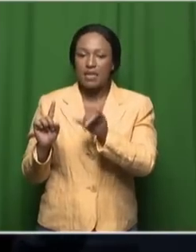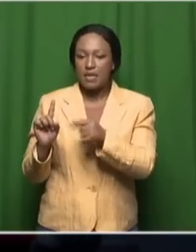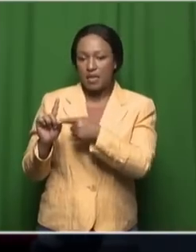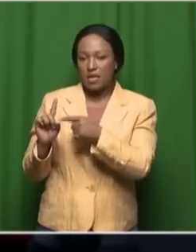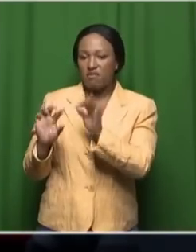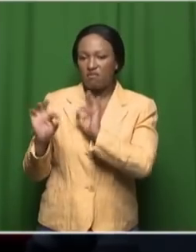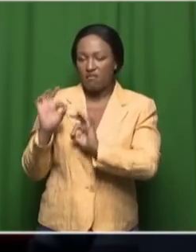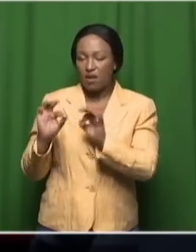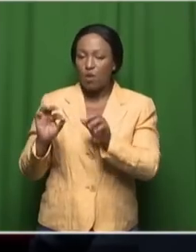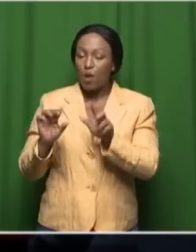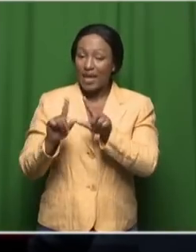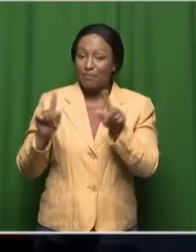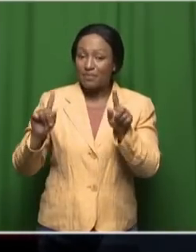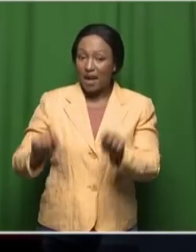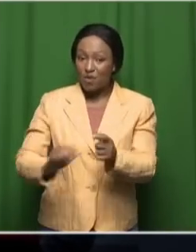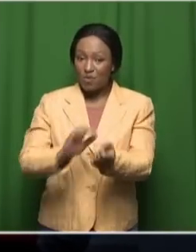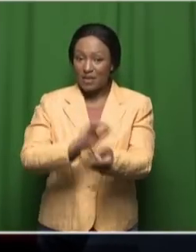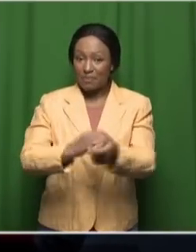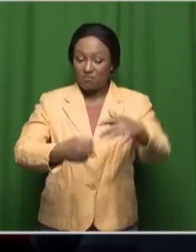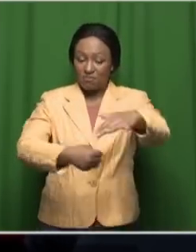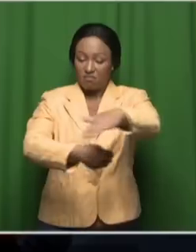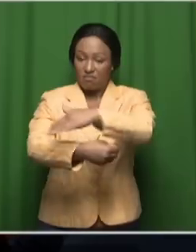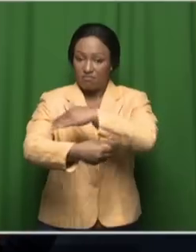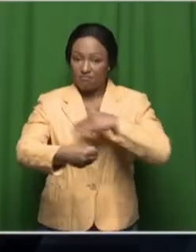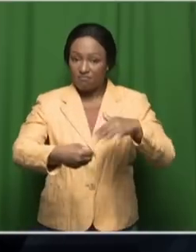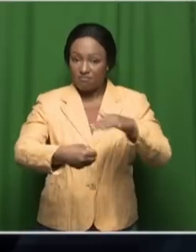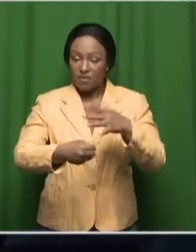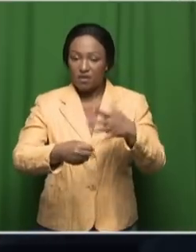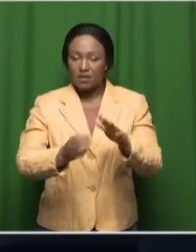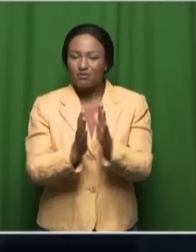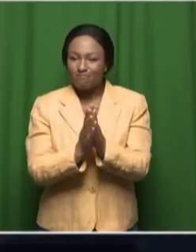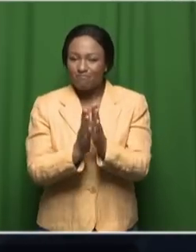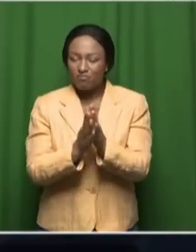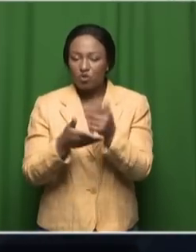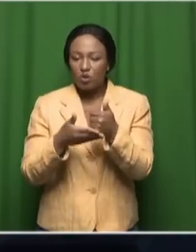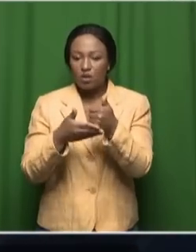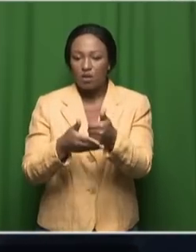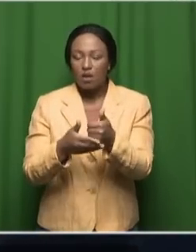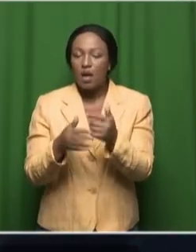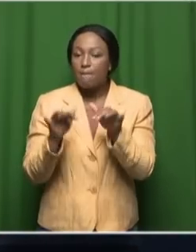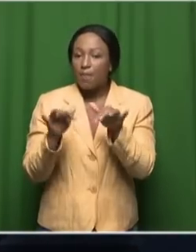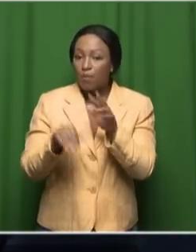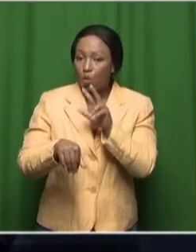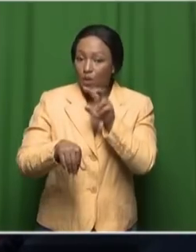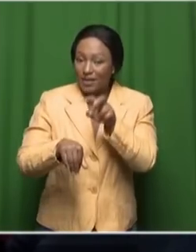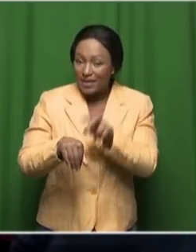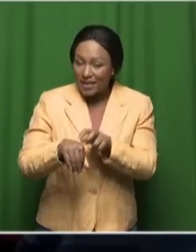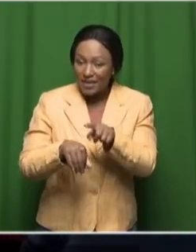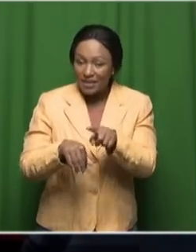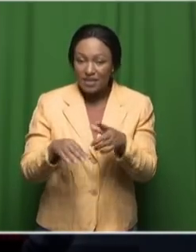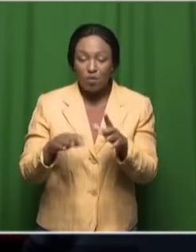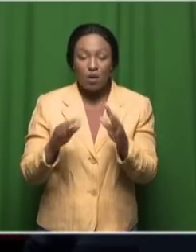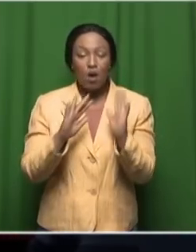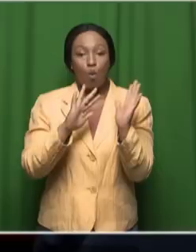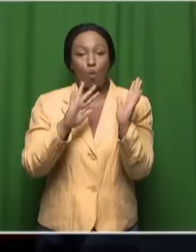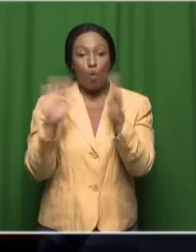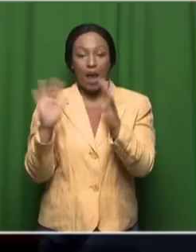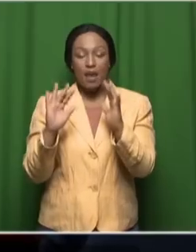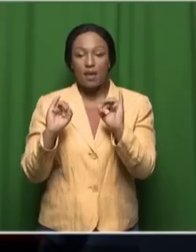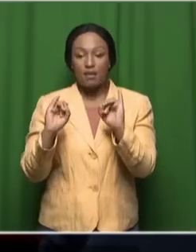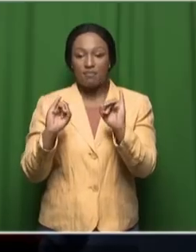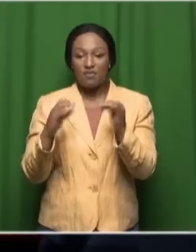Town, and also then that appeal for assistance. As we know, the numbers of people in need due to the severe weather conditions, that